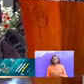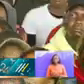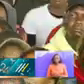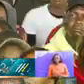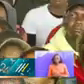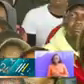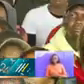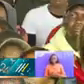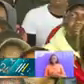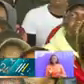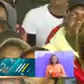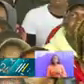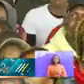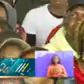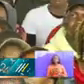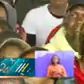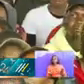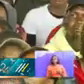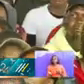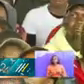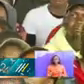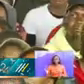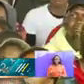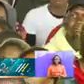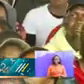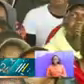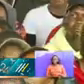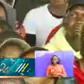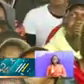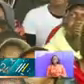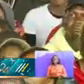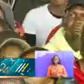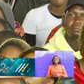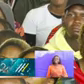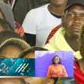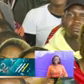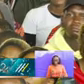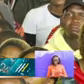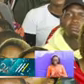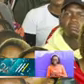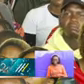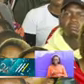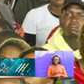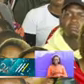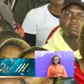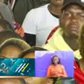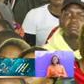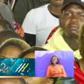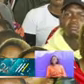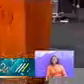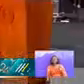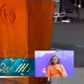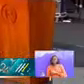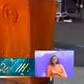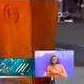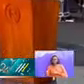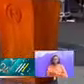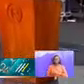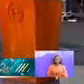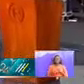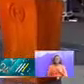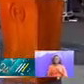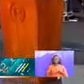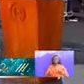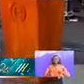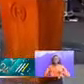eposis and that is where faith is produced you can move from logos and entera where the word becomes alive in